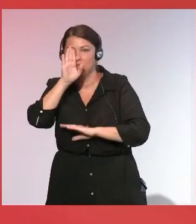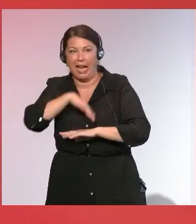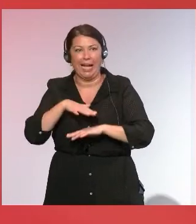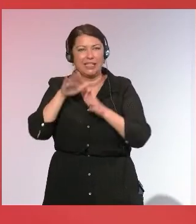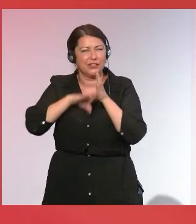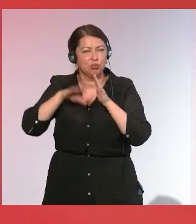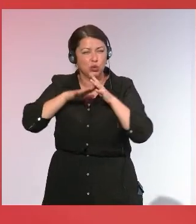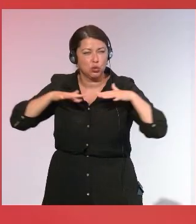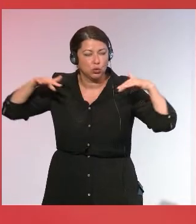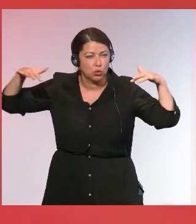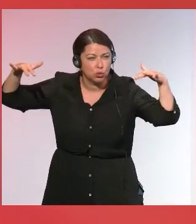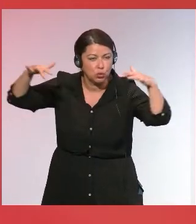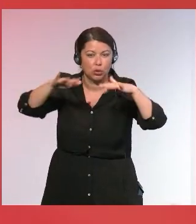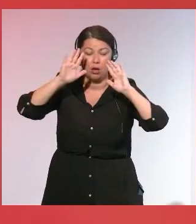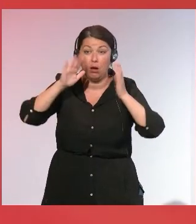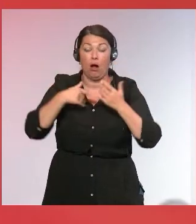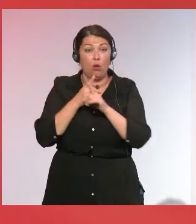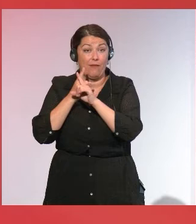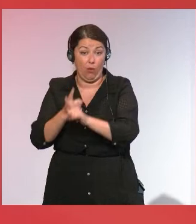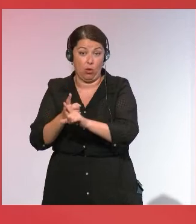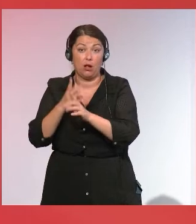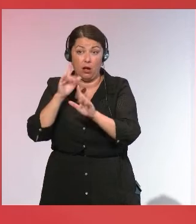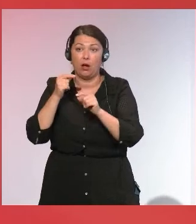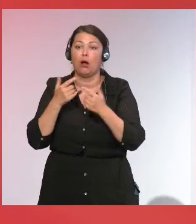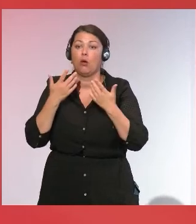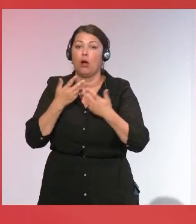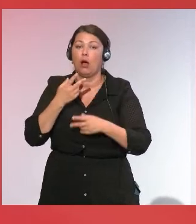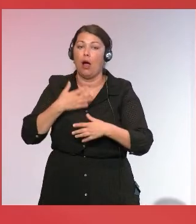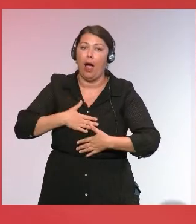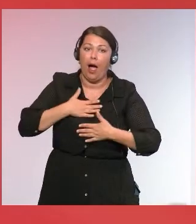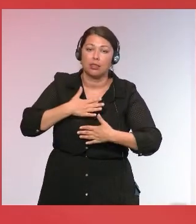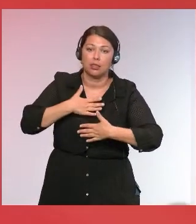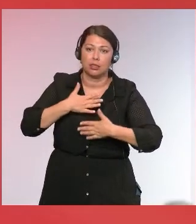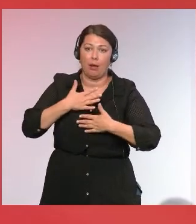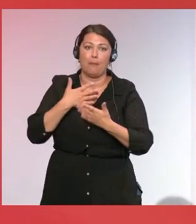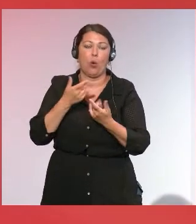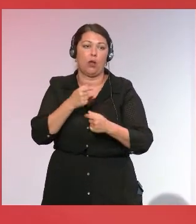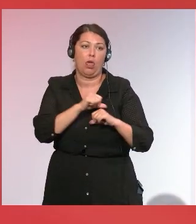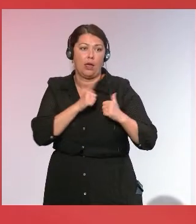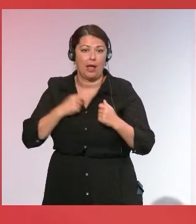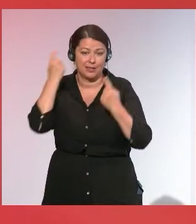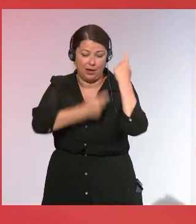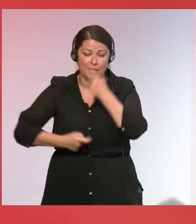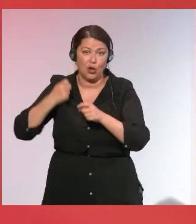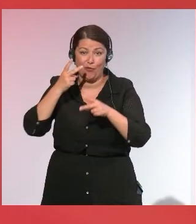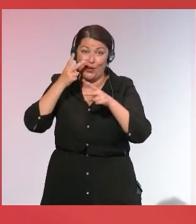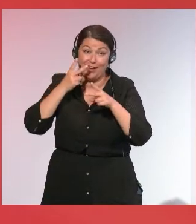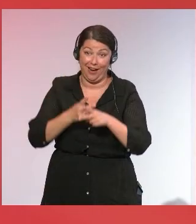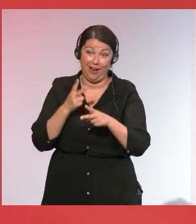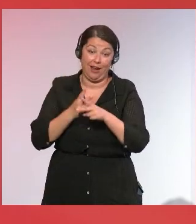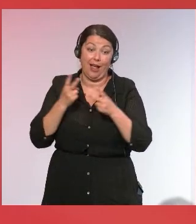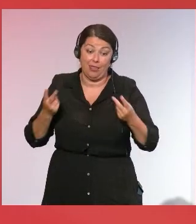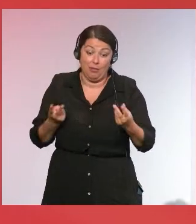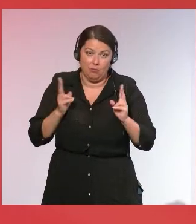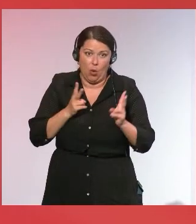to respiratory and cardiovascular complaints and even death. Also, extreme weather events can have a real